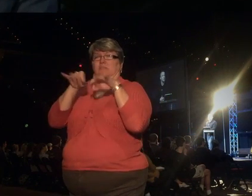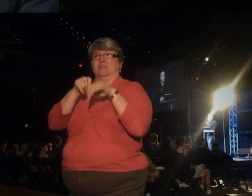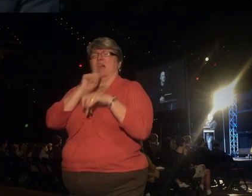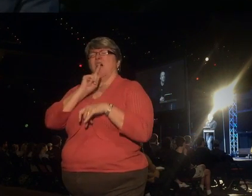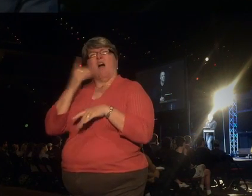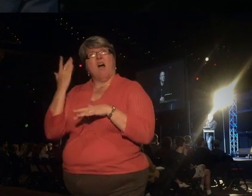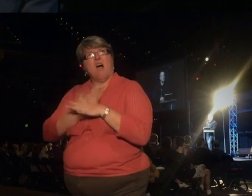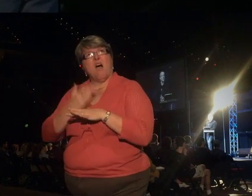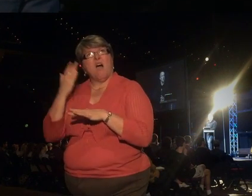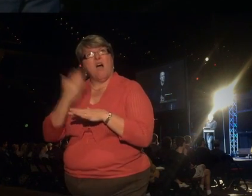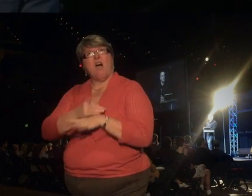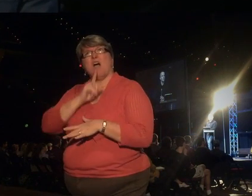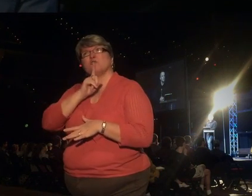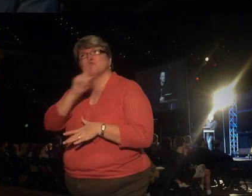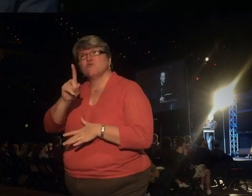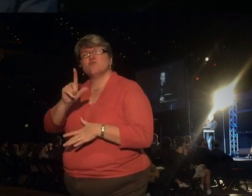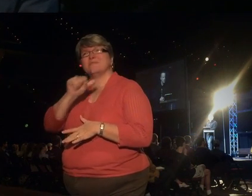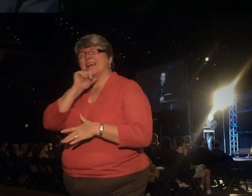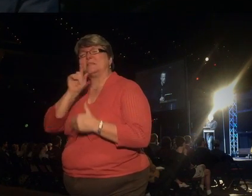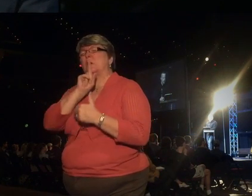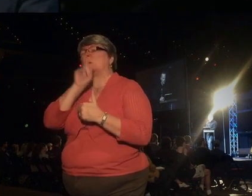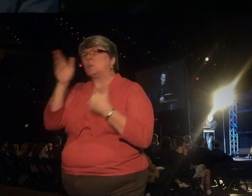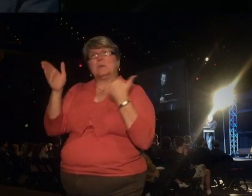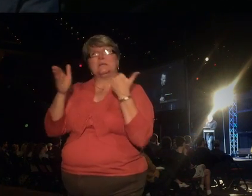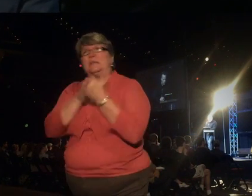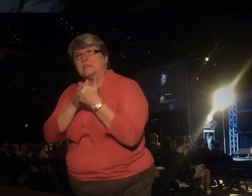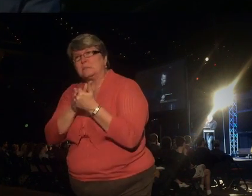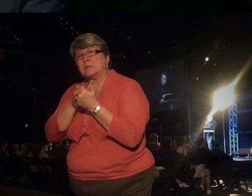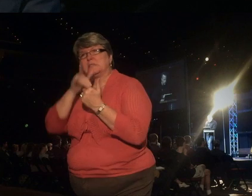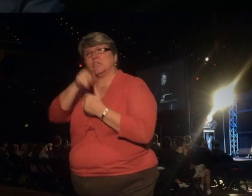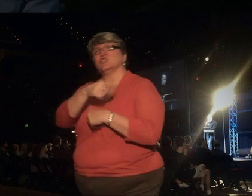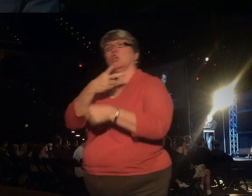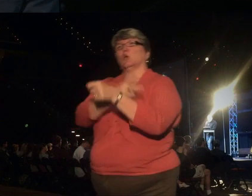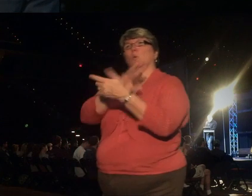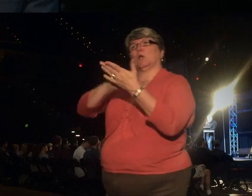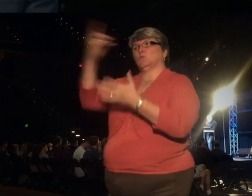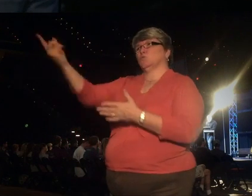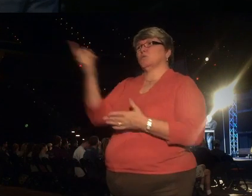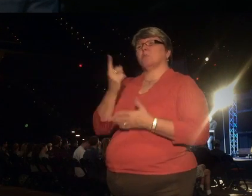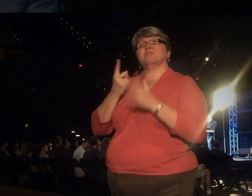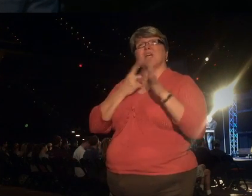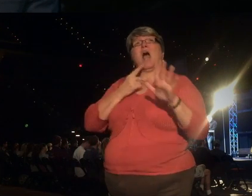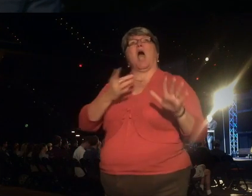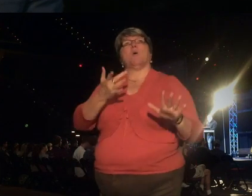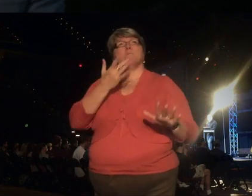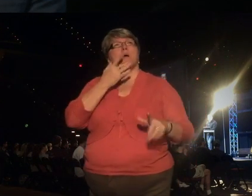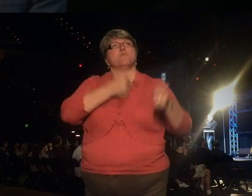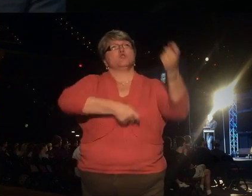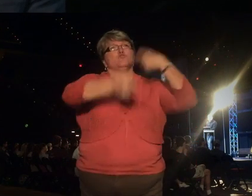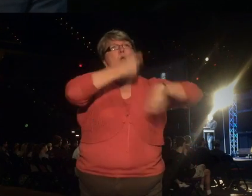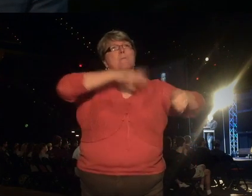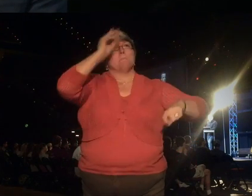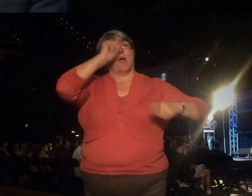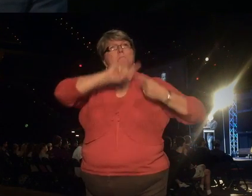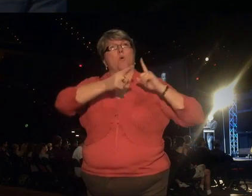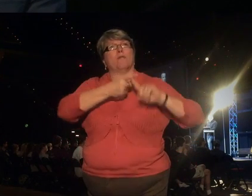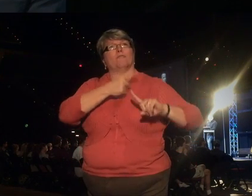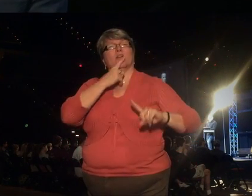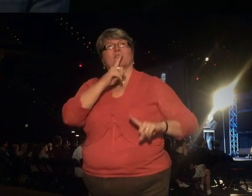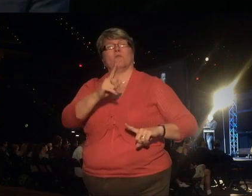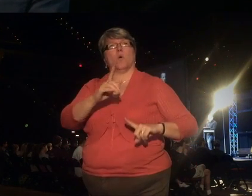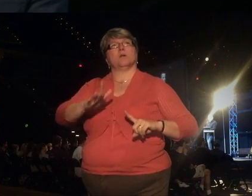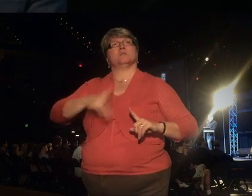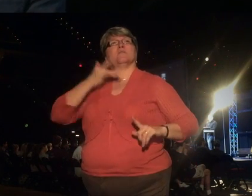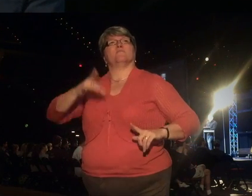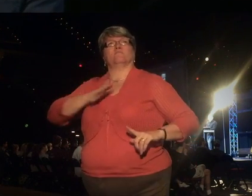disturbing reality that that's not real intimacy. And she had a grad student come up to her that said, I would trade my boyfriend for a